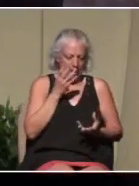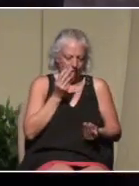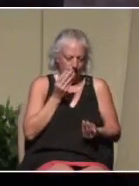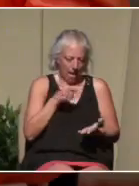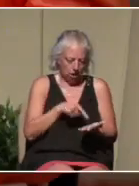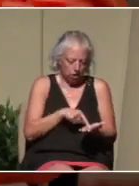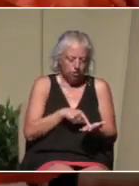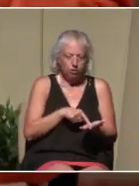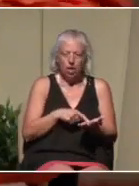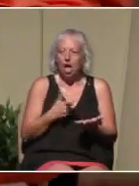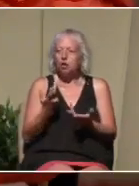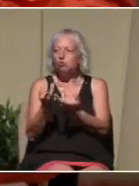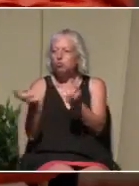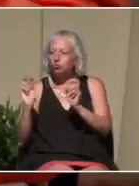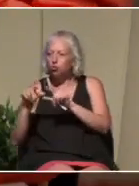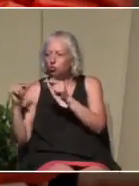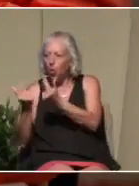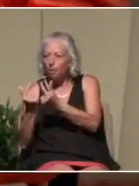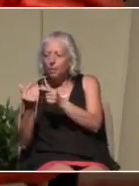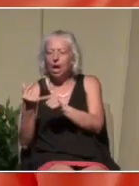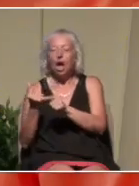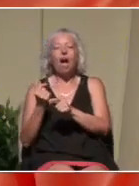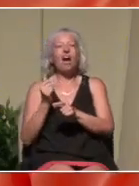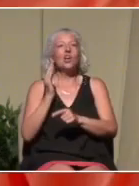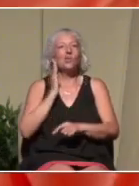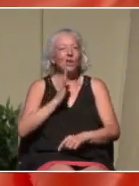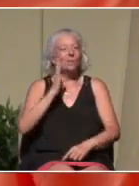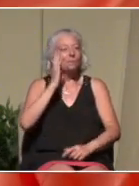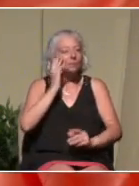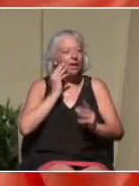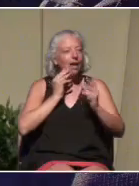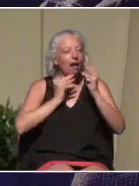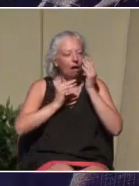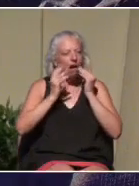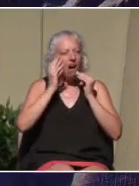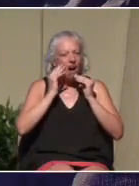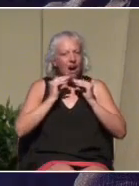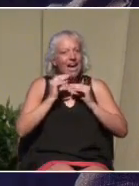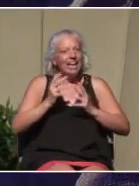group members, little by little, you're going to be experiencing a healing process.